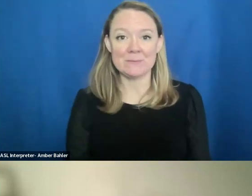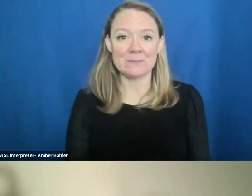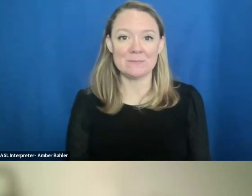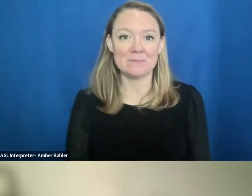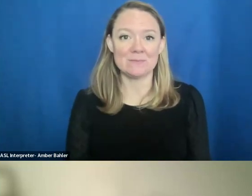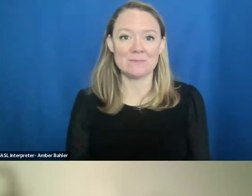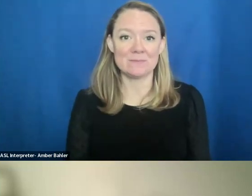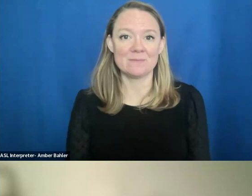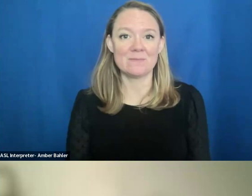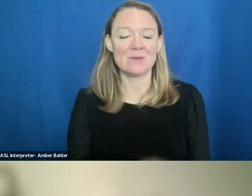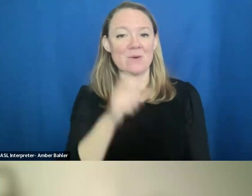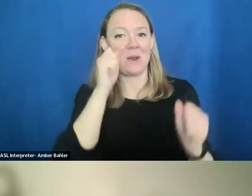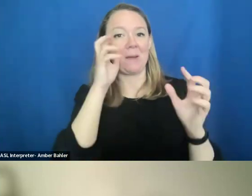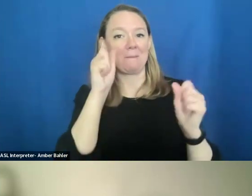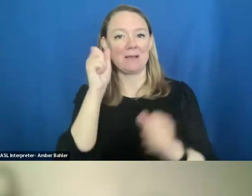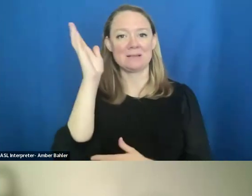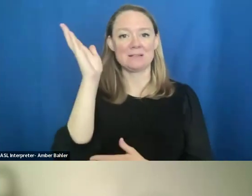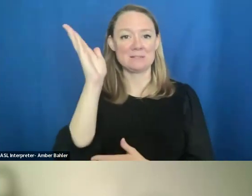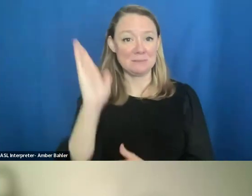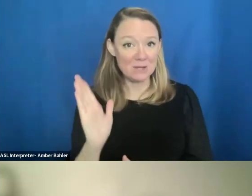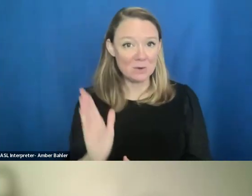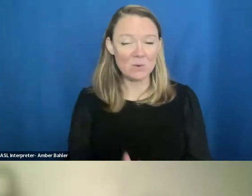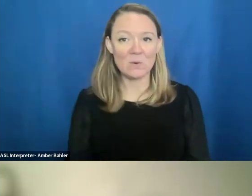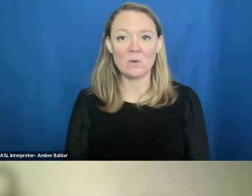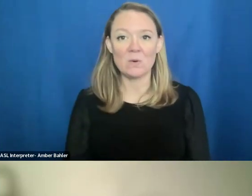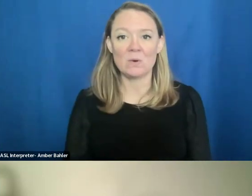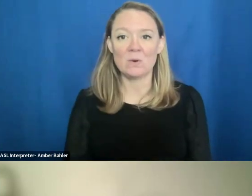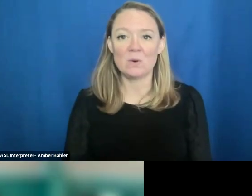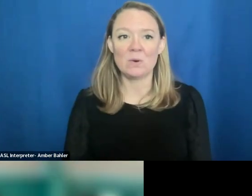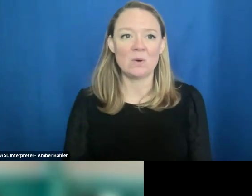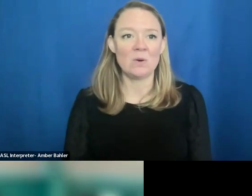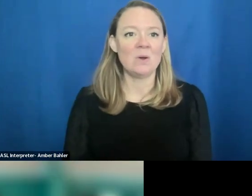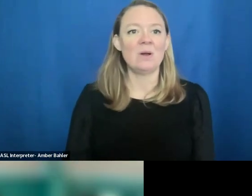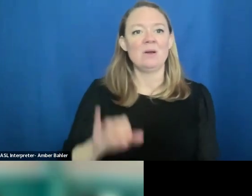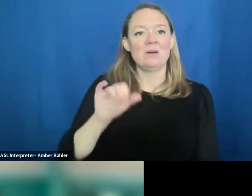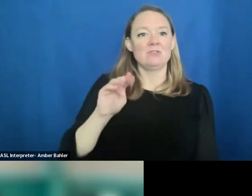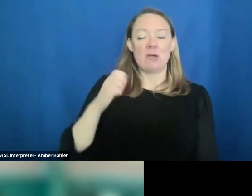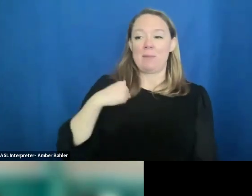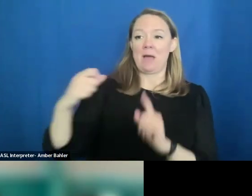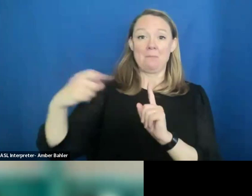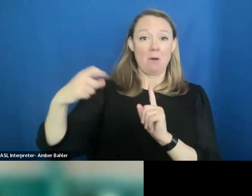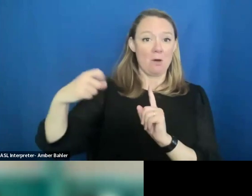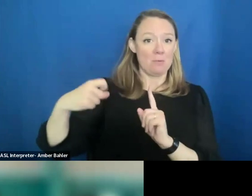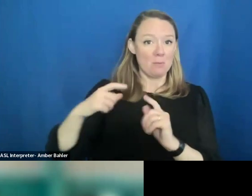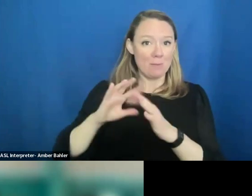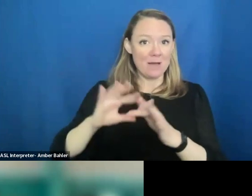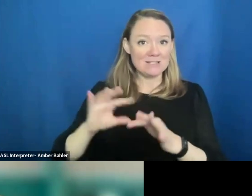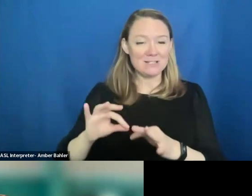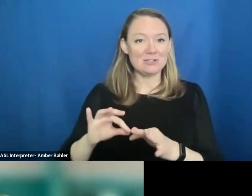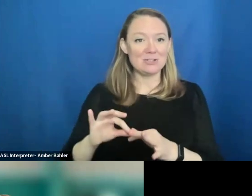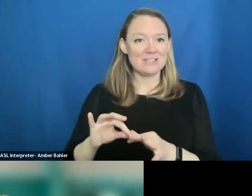You're an incredible speaker too. And just, I'm getting all kinds of messages from people in the chat saying